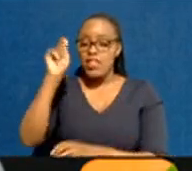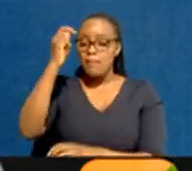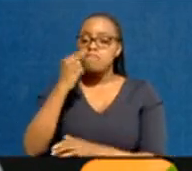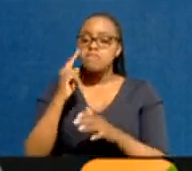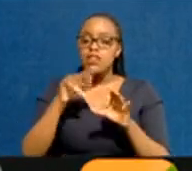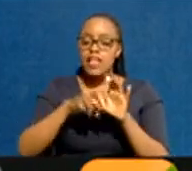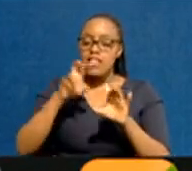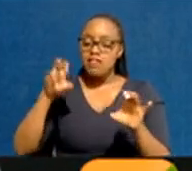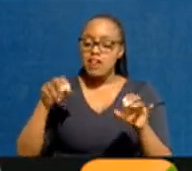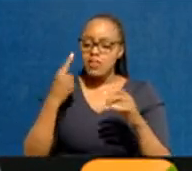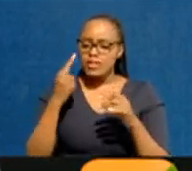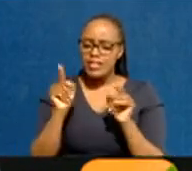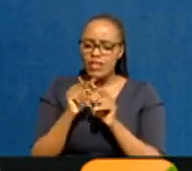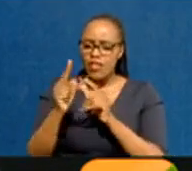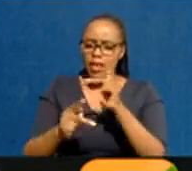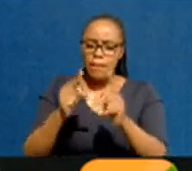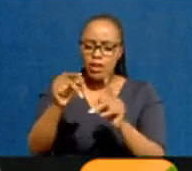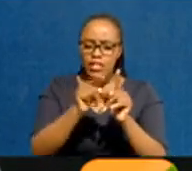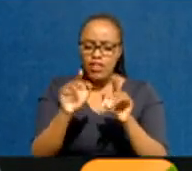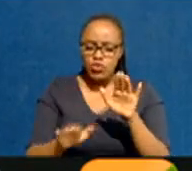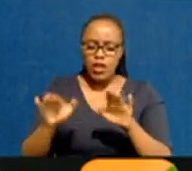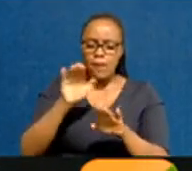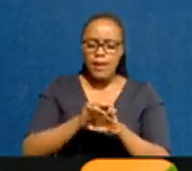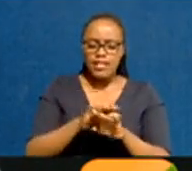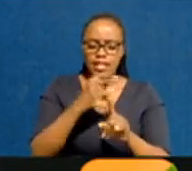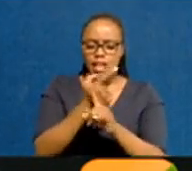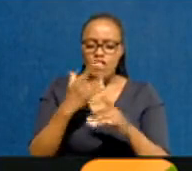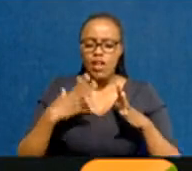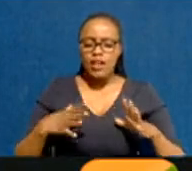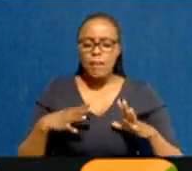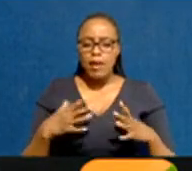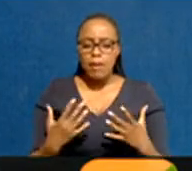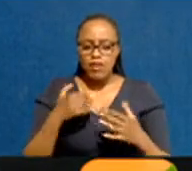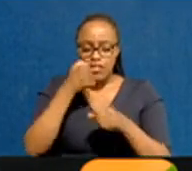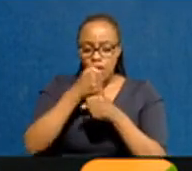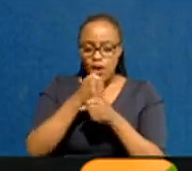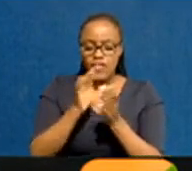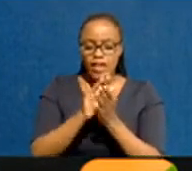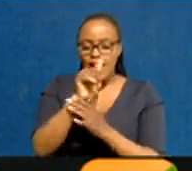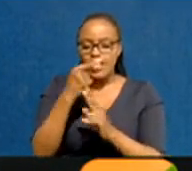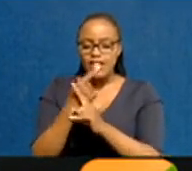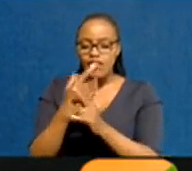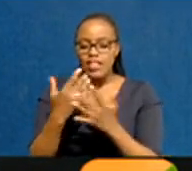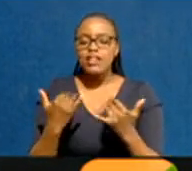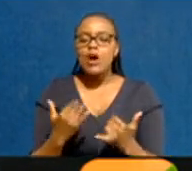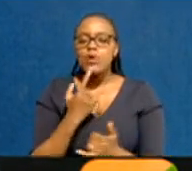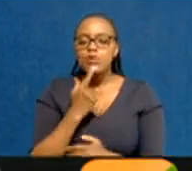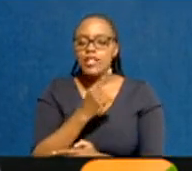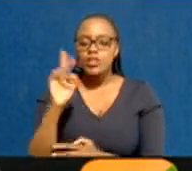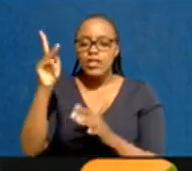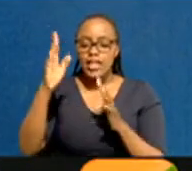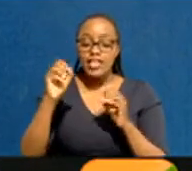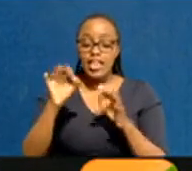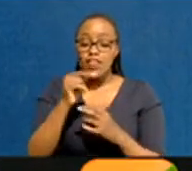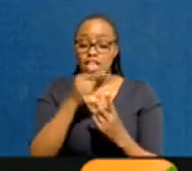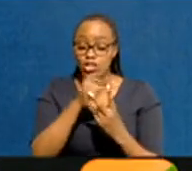have resigned, and we've seen processes to replace them in one way or the other, some in acting position and so forth. Aren't you tell Kenyans tonight whether